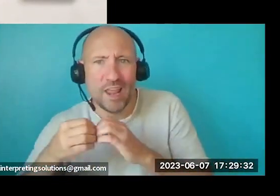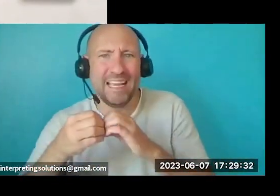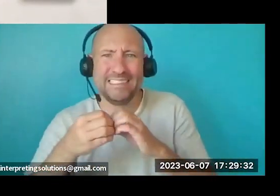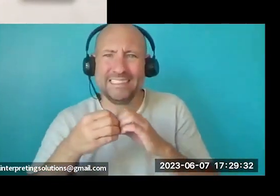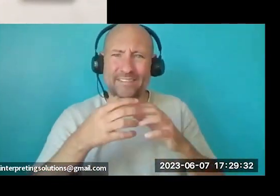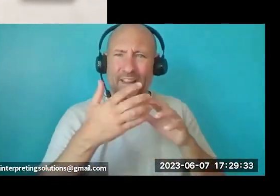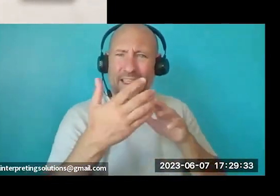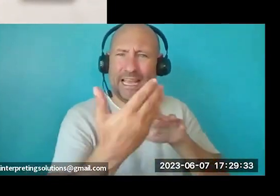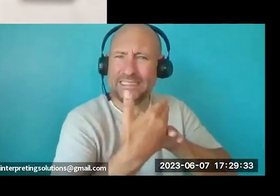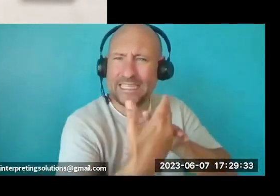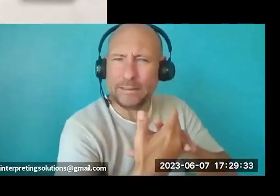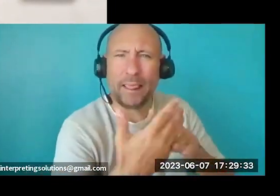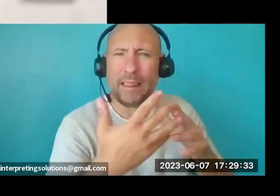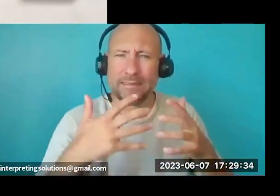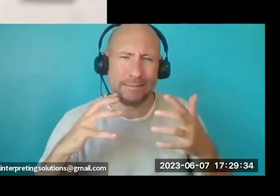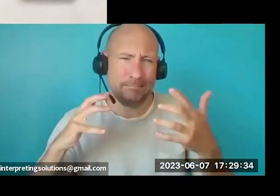accessibility.